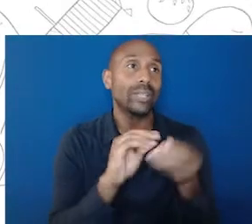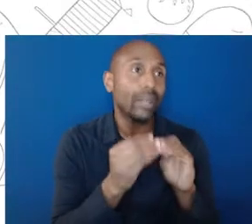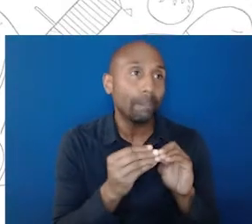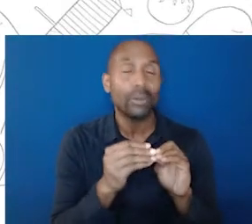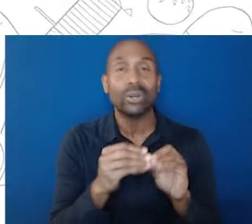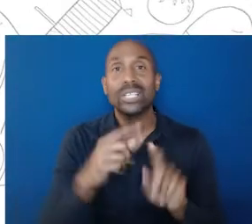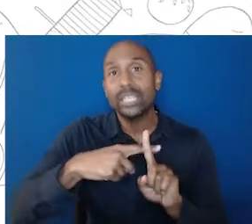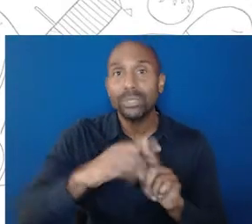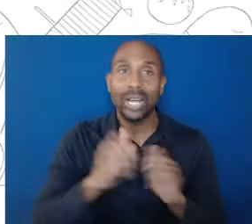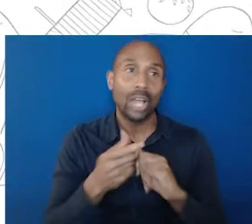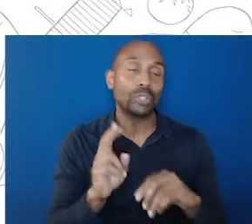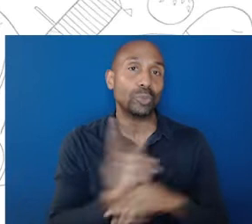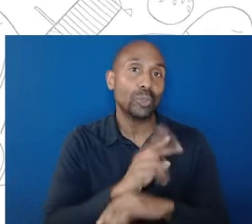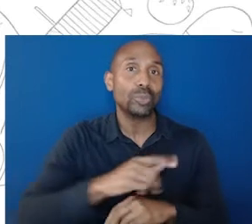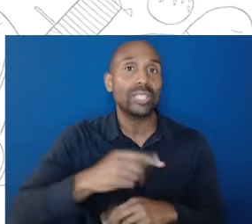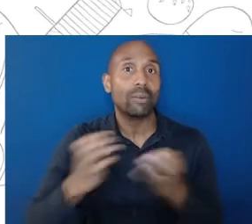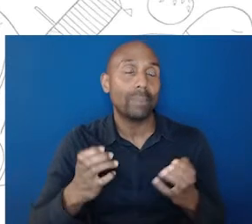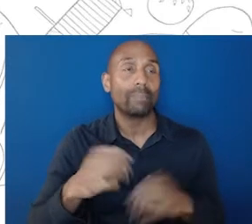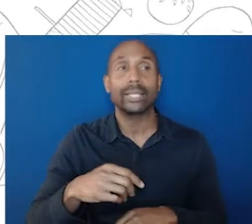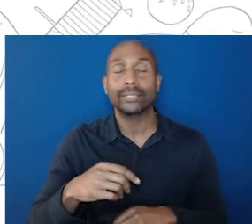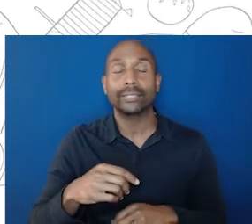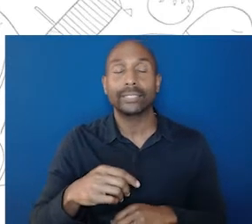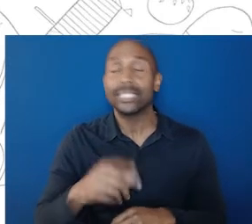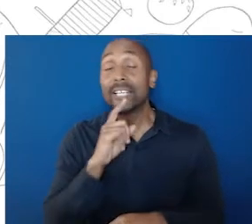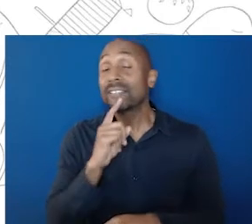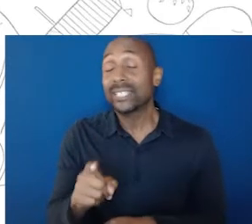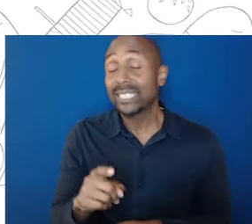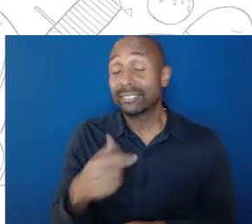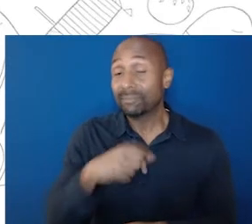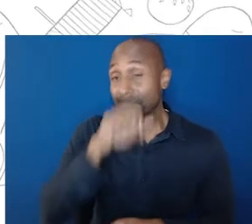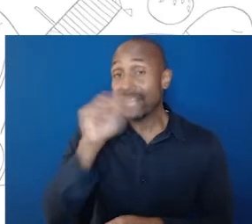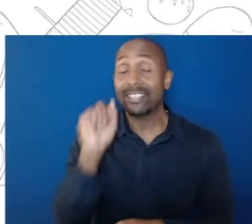holding it necessarily. I love the quality that